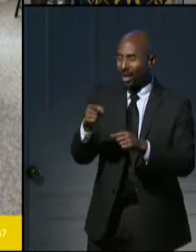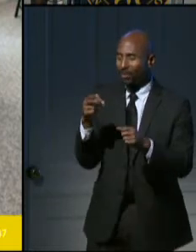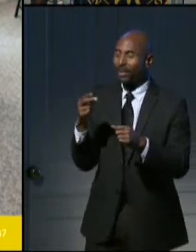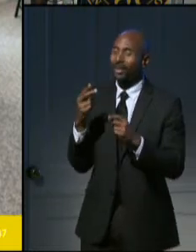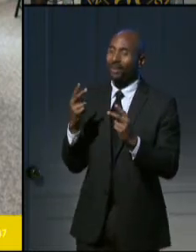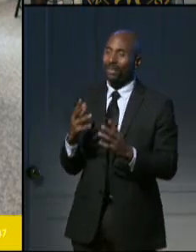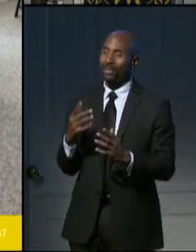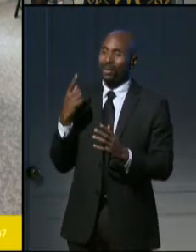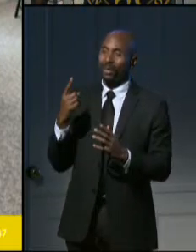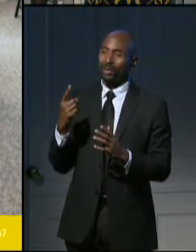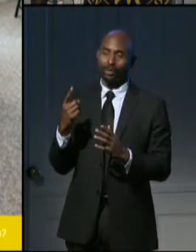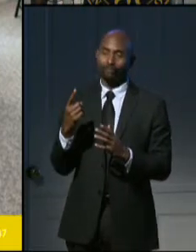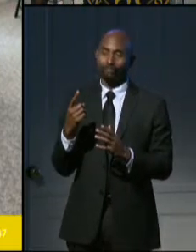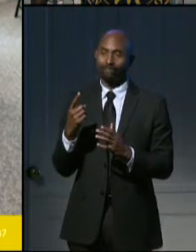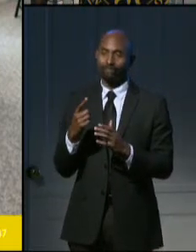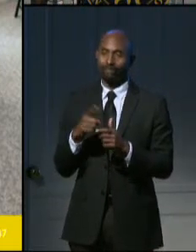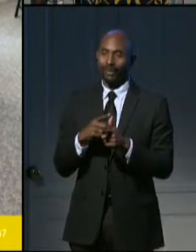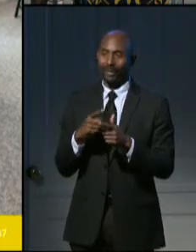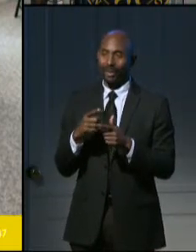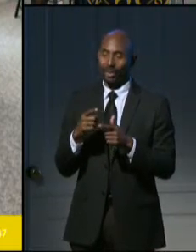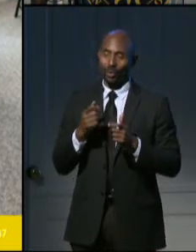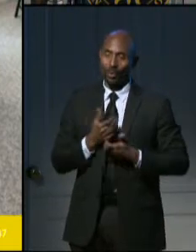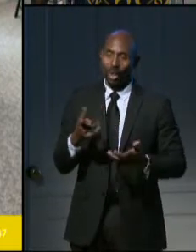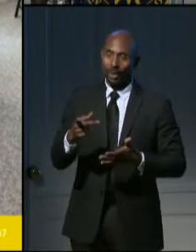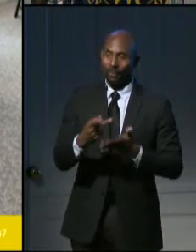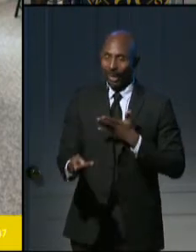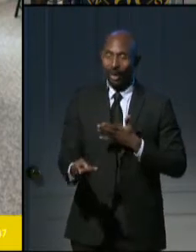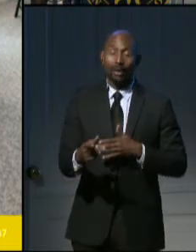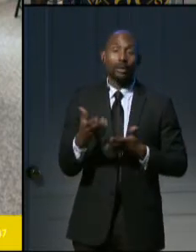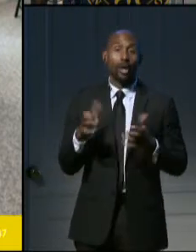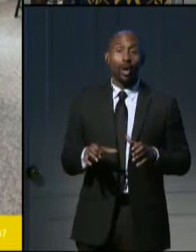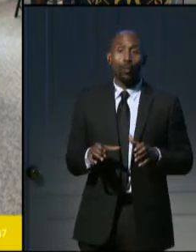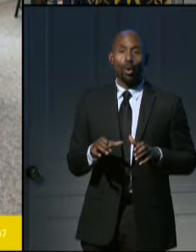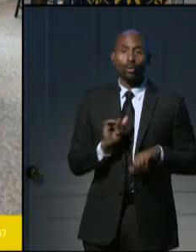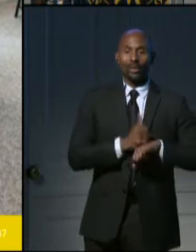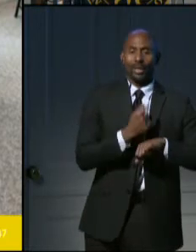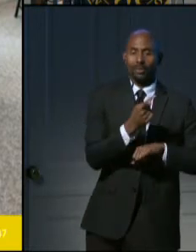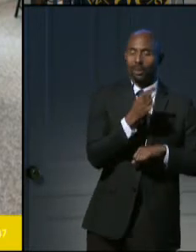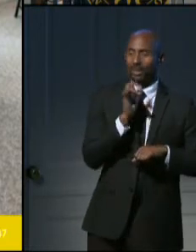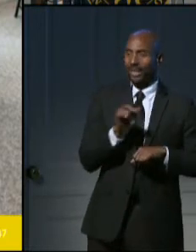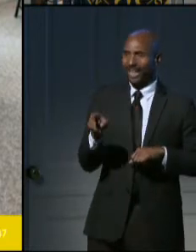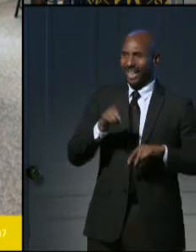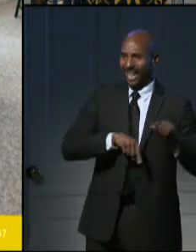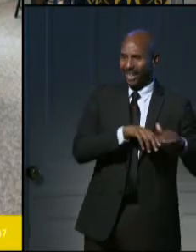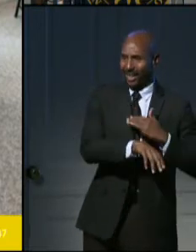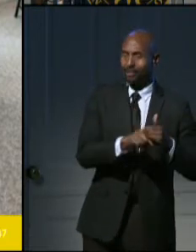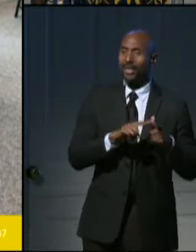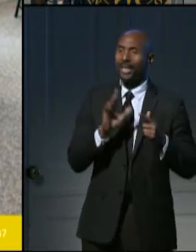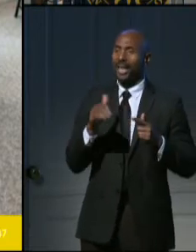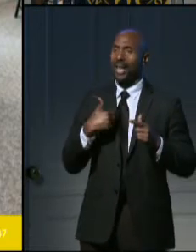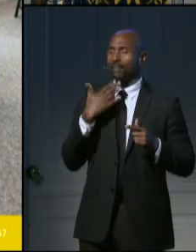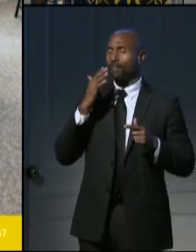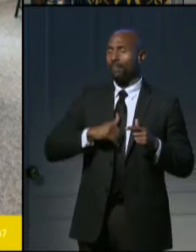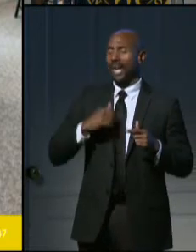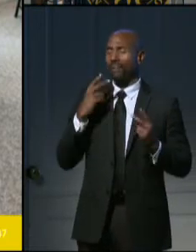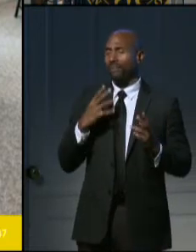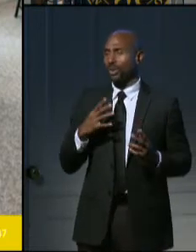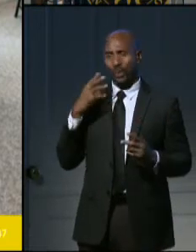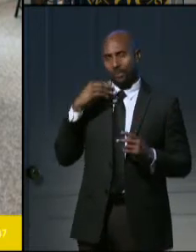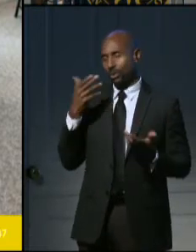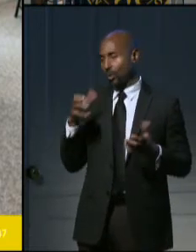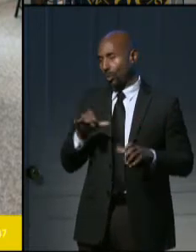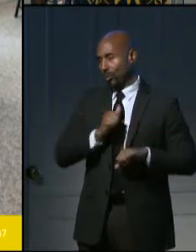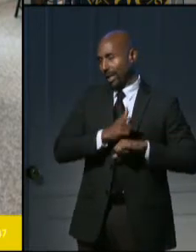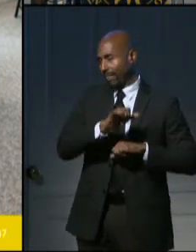front of someone that you absolutely know is not accessible to them, and it's going to be a bad visitor experience. So just thinking